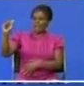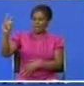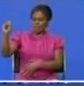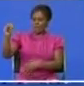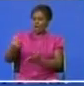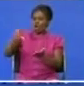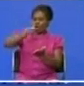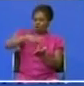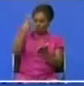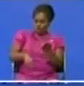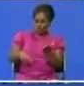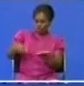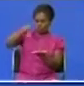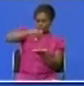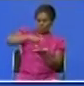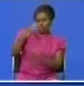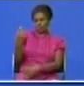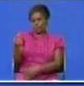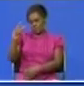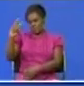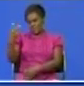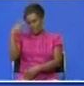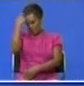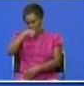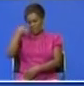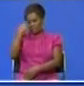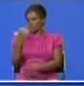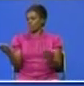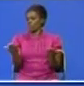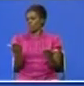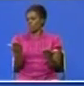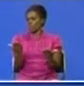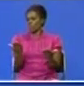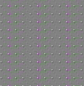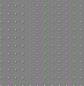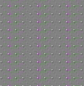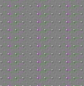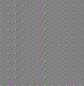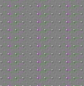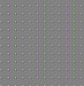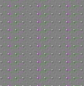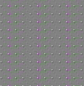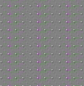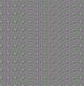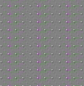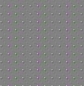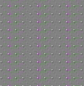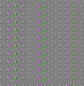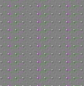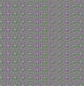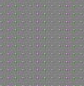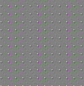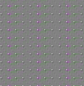project cost significantly. Second phase is everything inclusive.